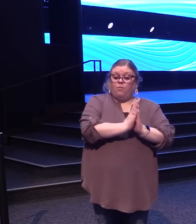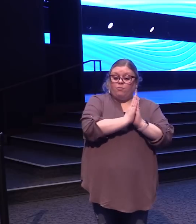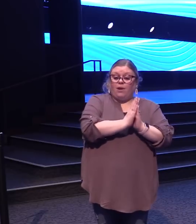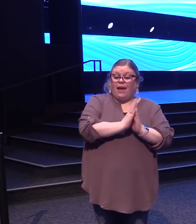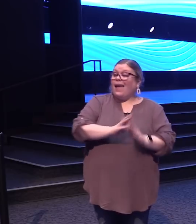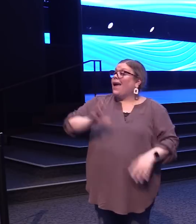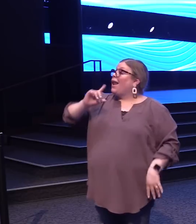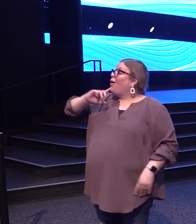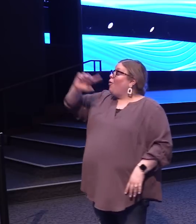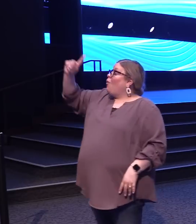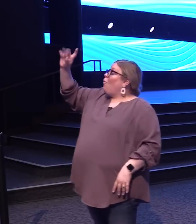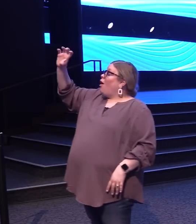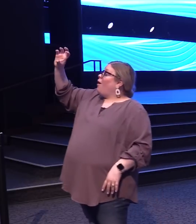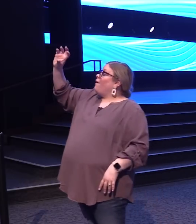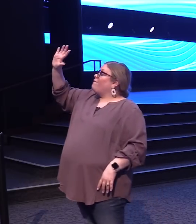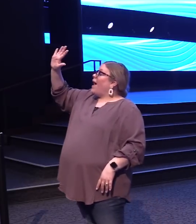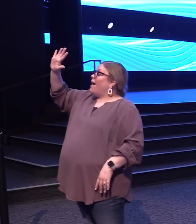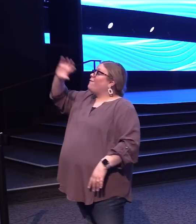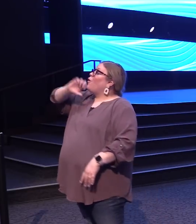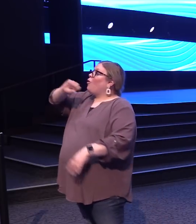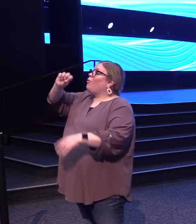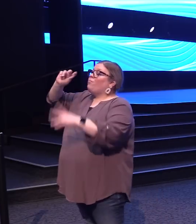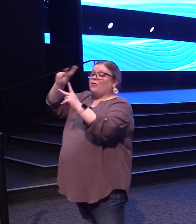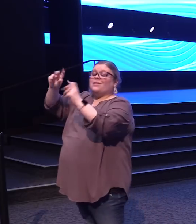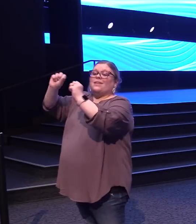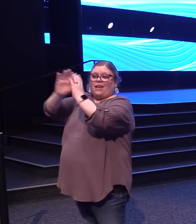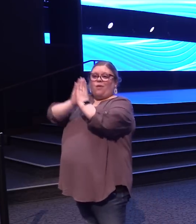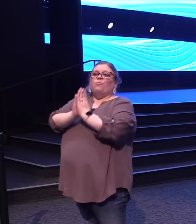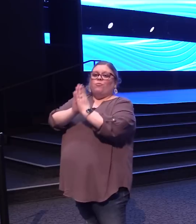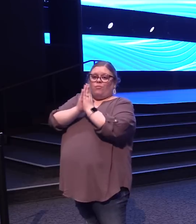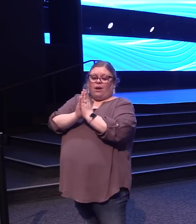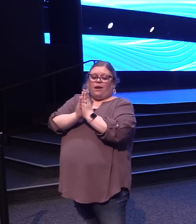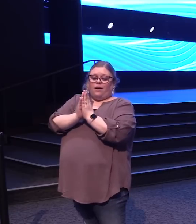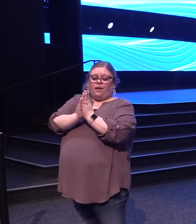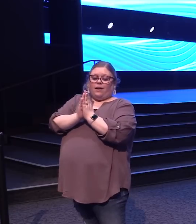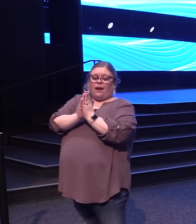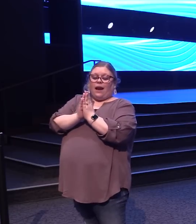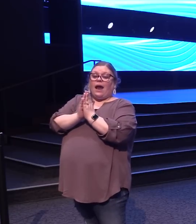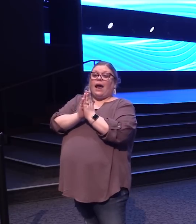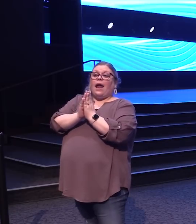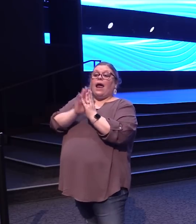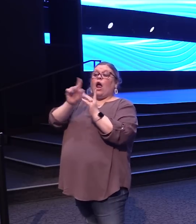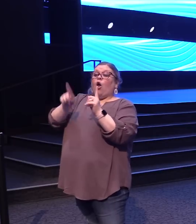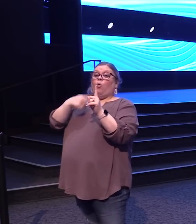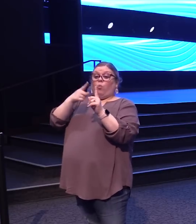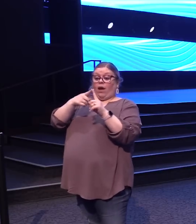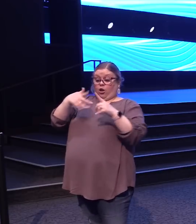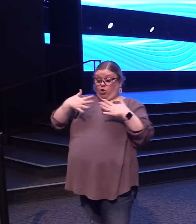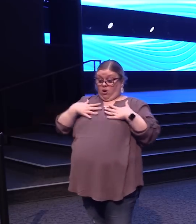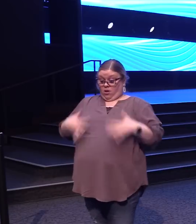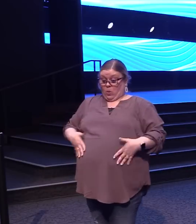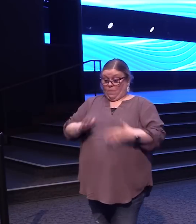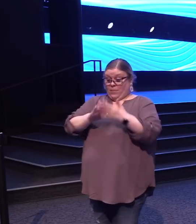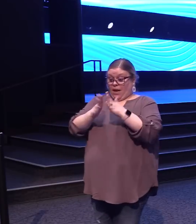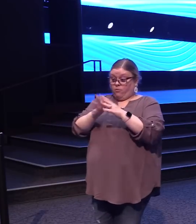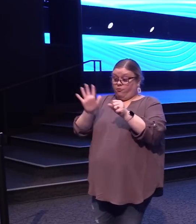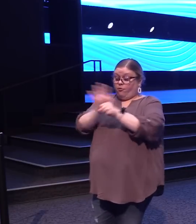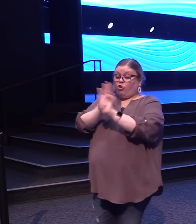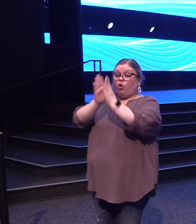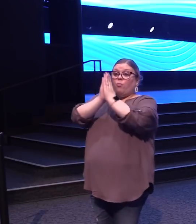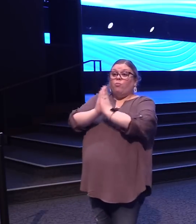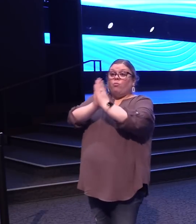a 105-year-old can pray. And when the house becomes a house of prayer, then